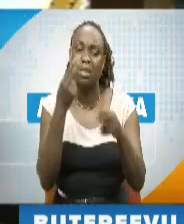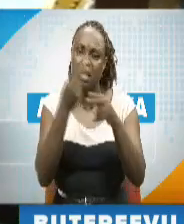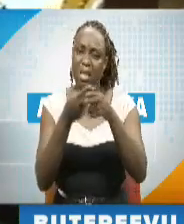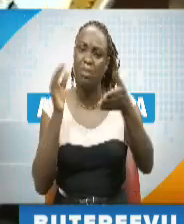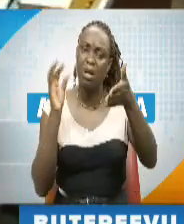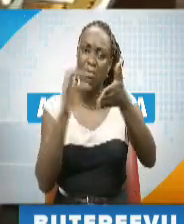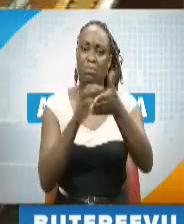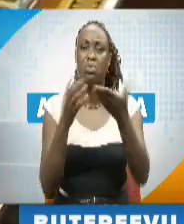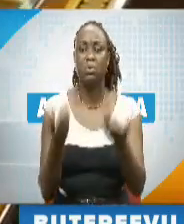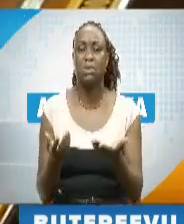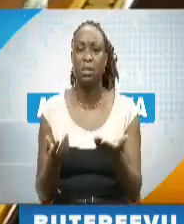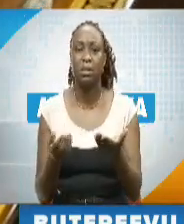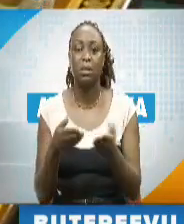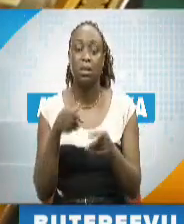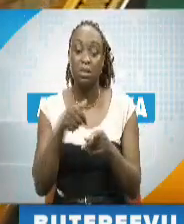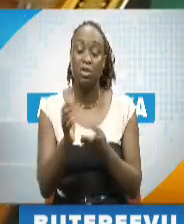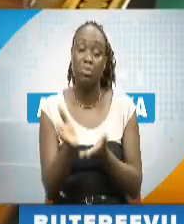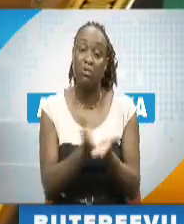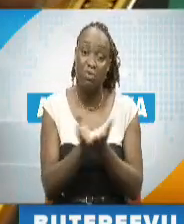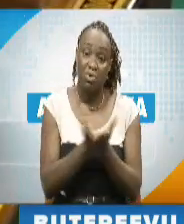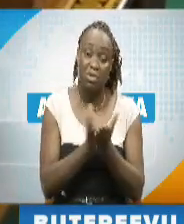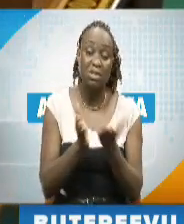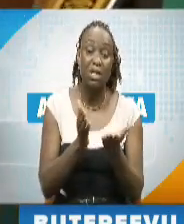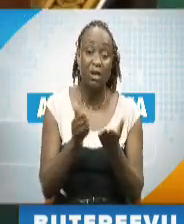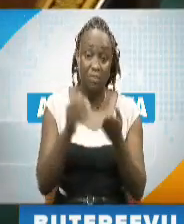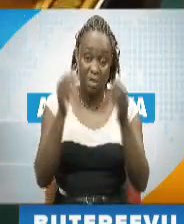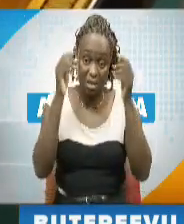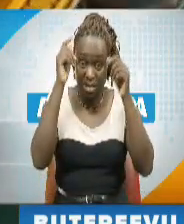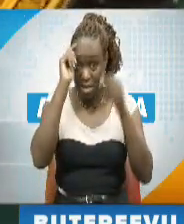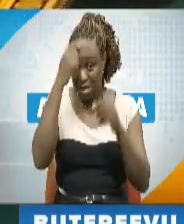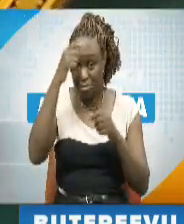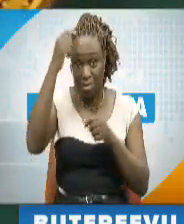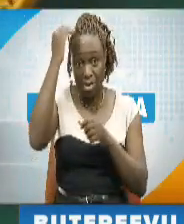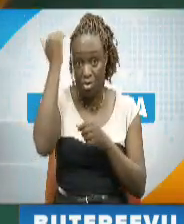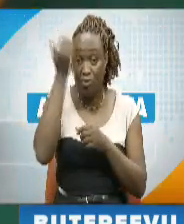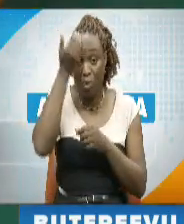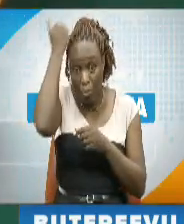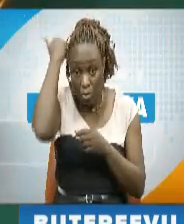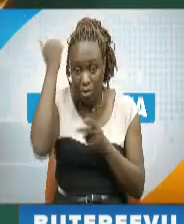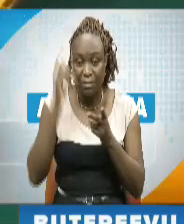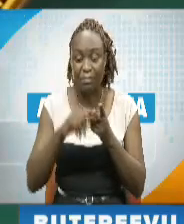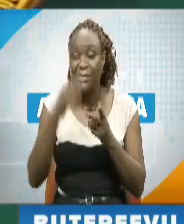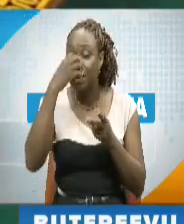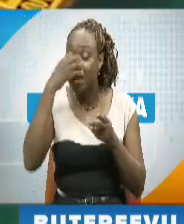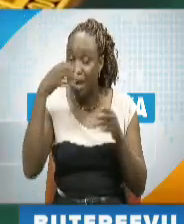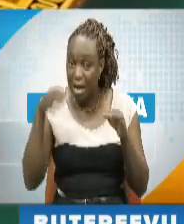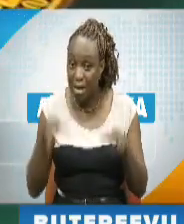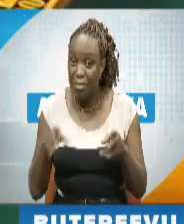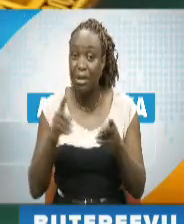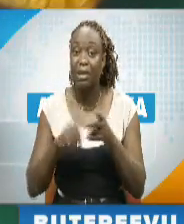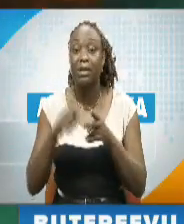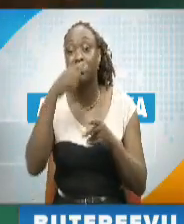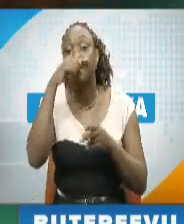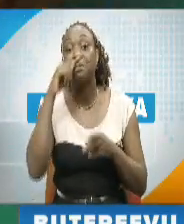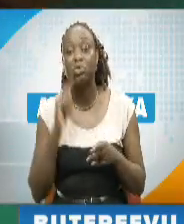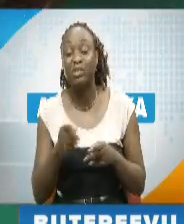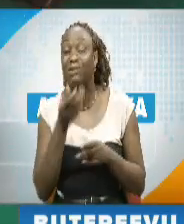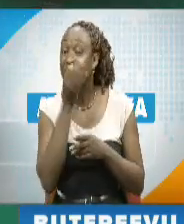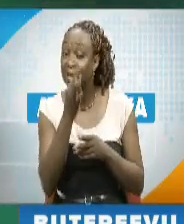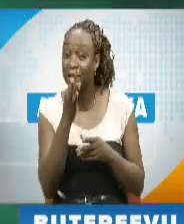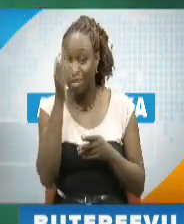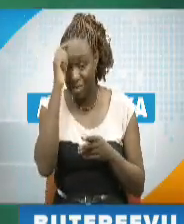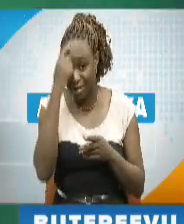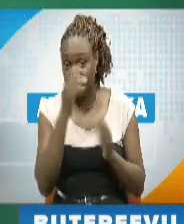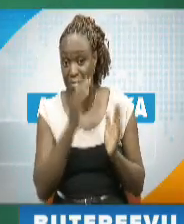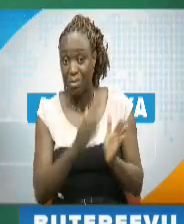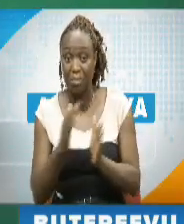wansi w'obukulembeze bwa Kawenke ne Apollo Milton Obote, Idi Amin Dada ne Yoweri Kaguta Museveni era yaweereza mu gavumenti okumala